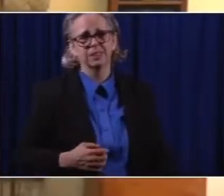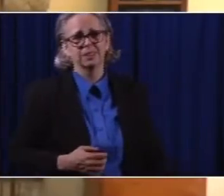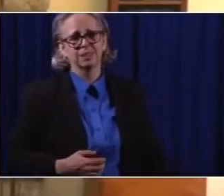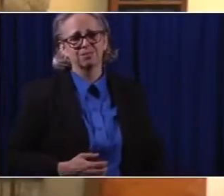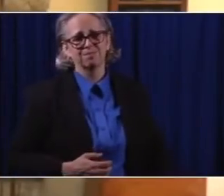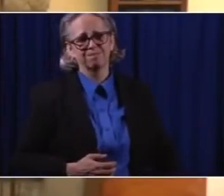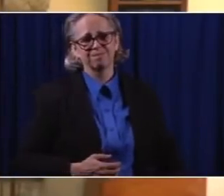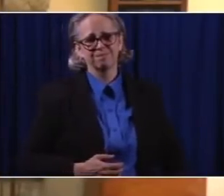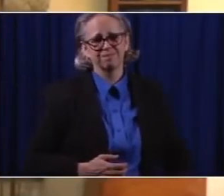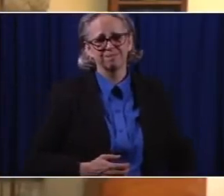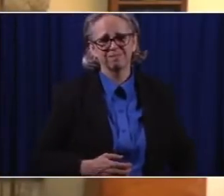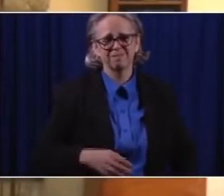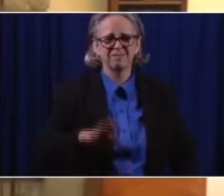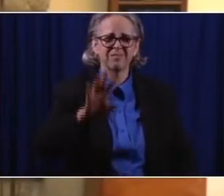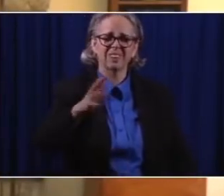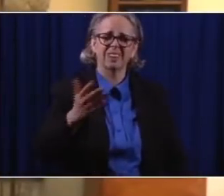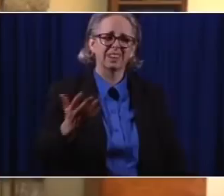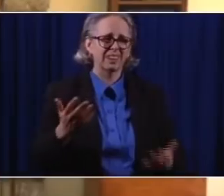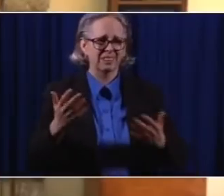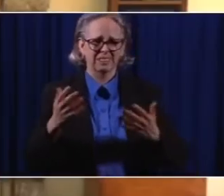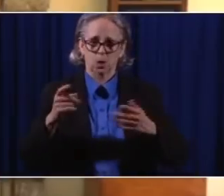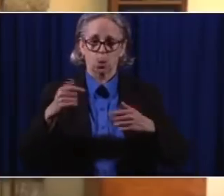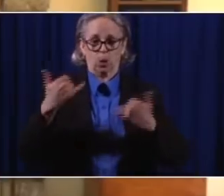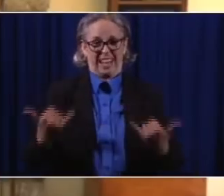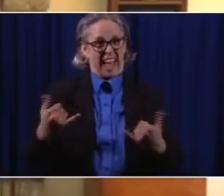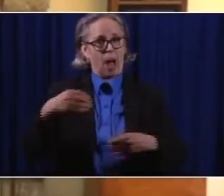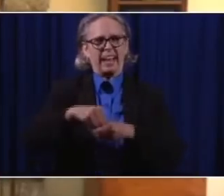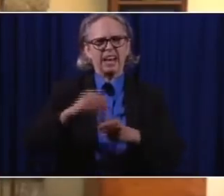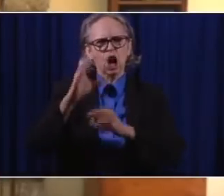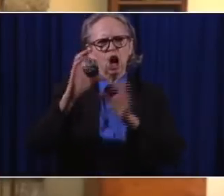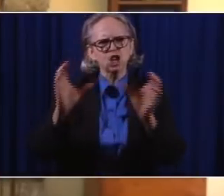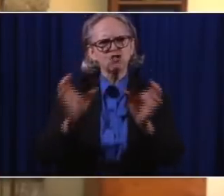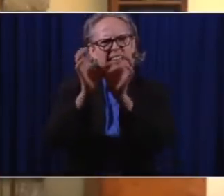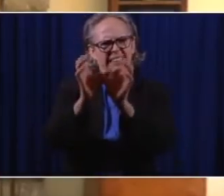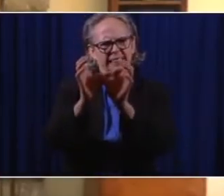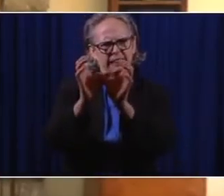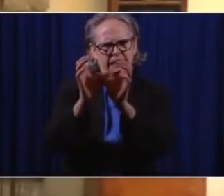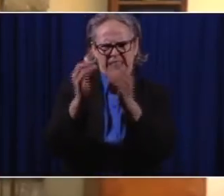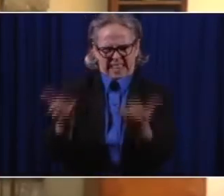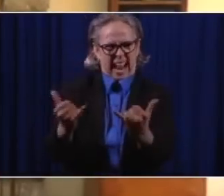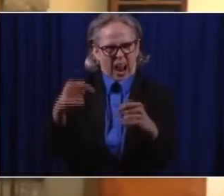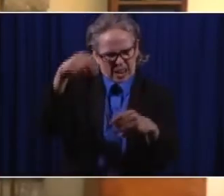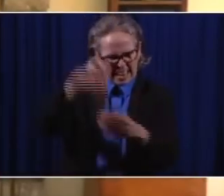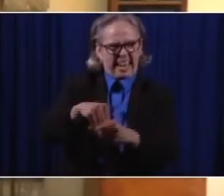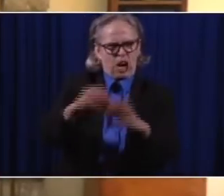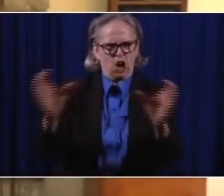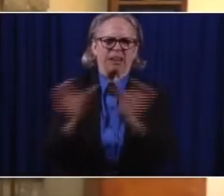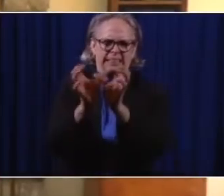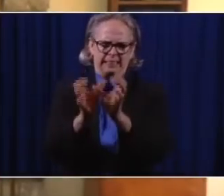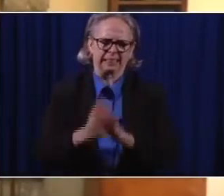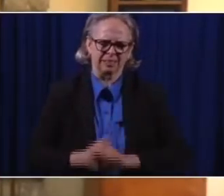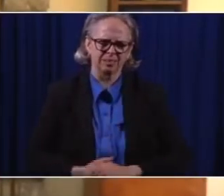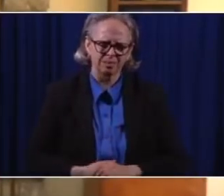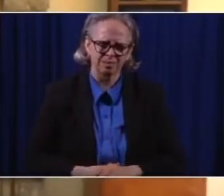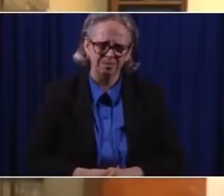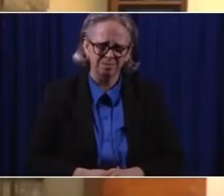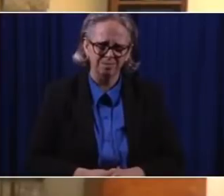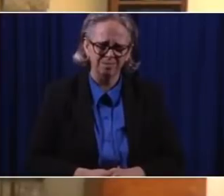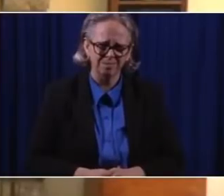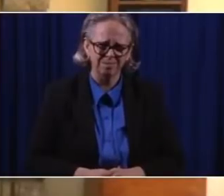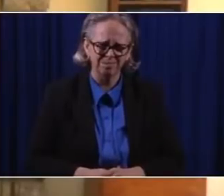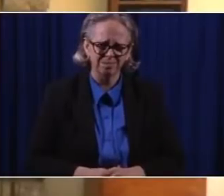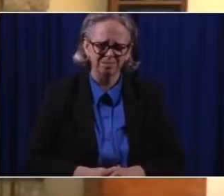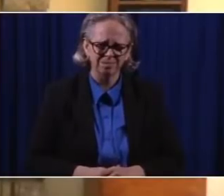state. And I will say it again, this would not be a